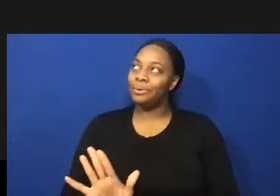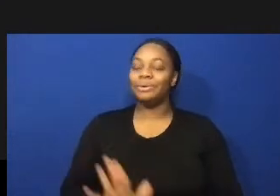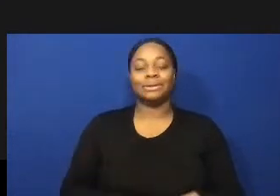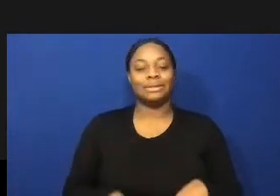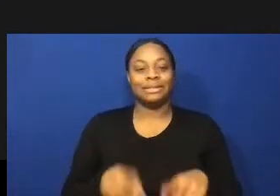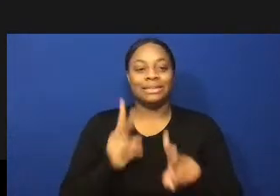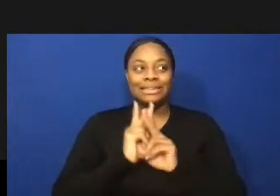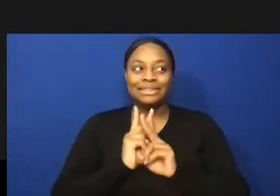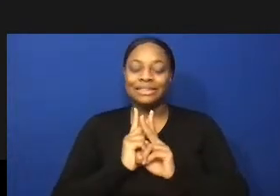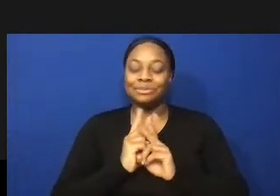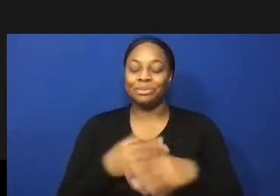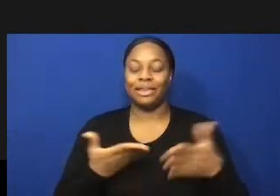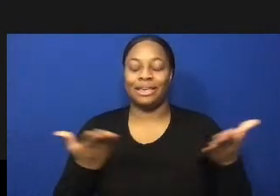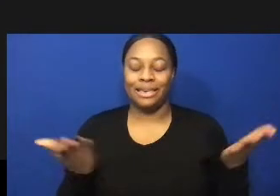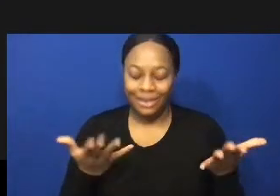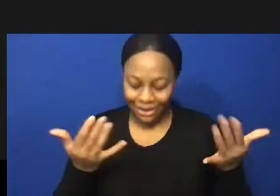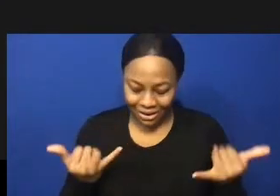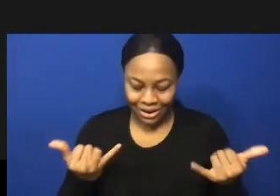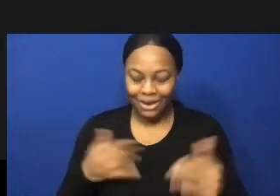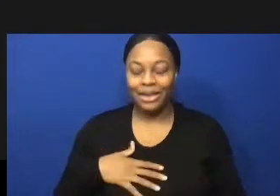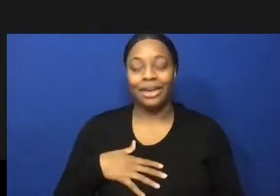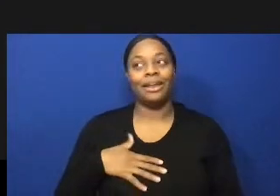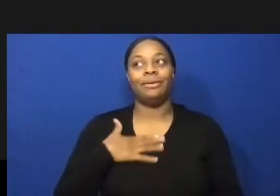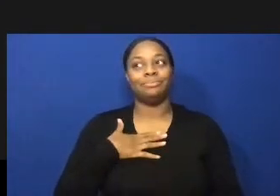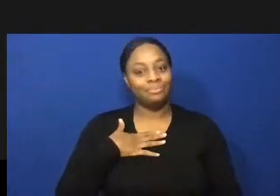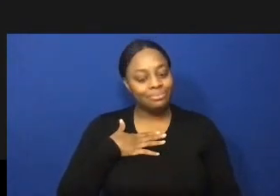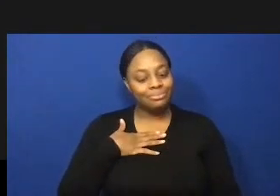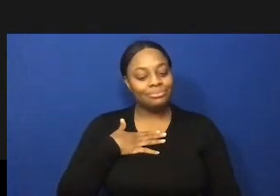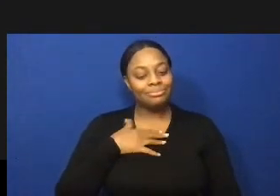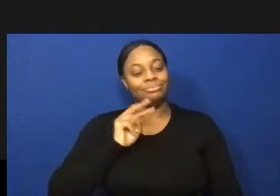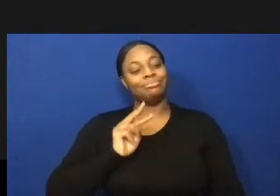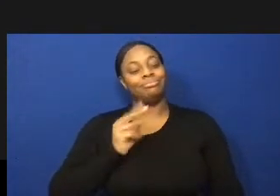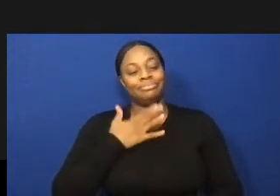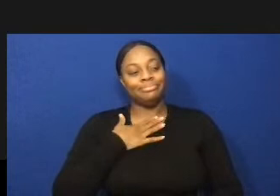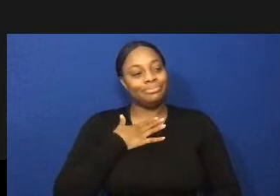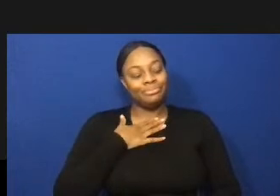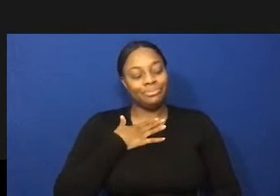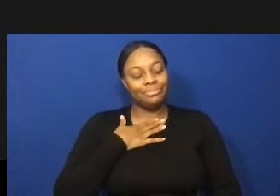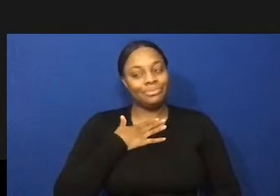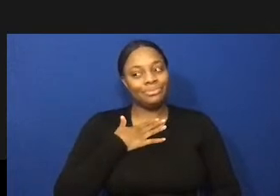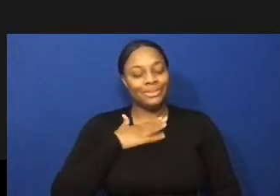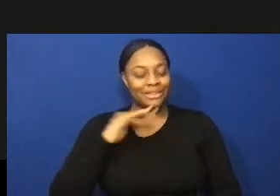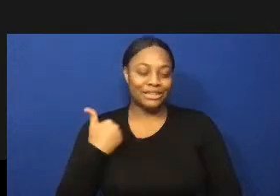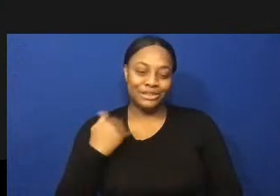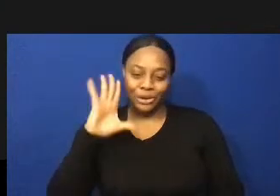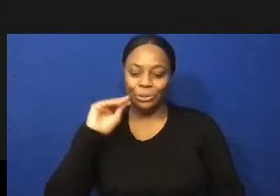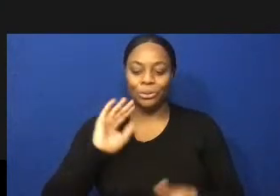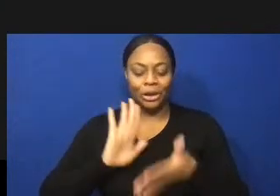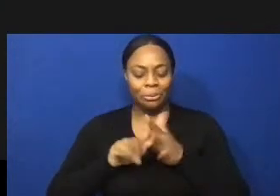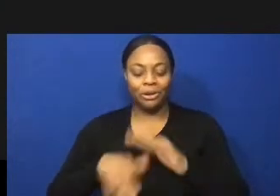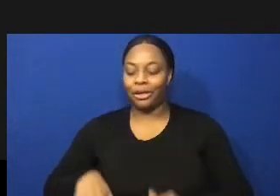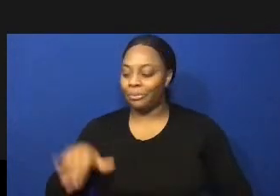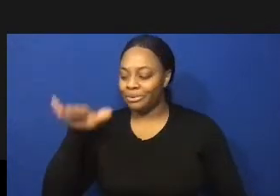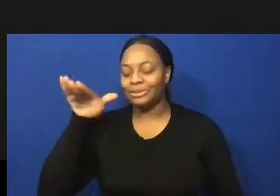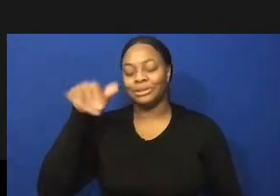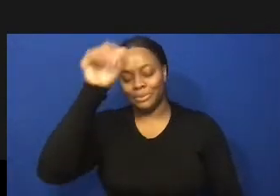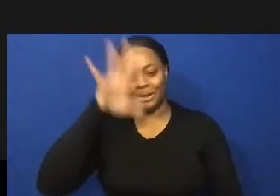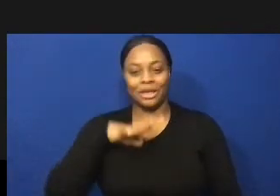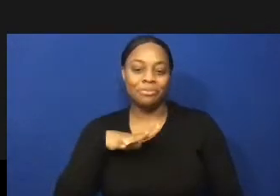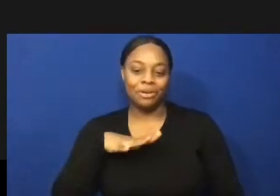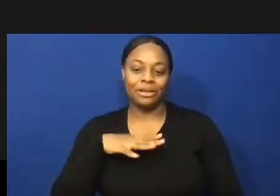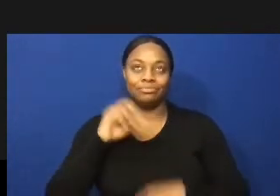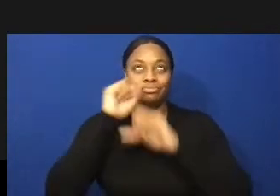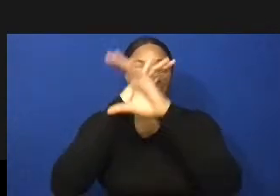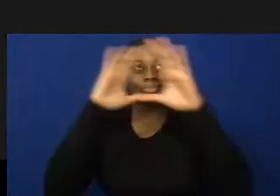keeps me present, and I am in awe of this young man, young boy turning into man, blossoming young visual